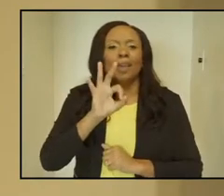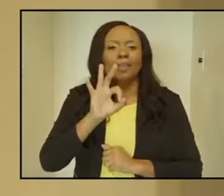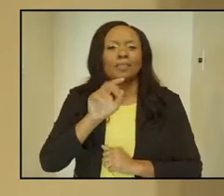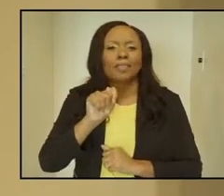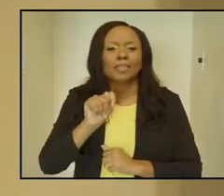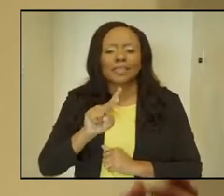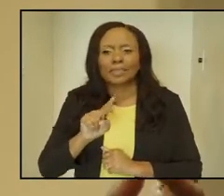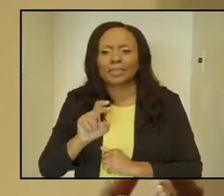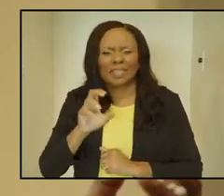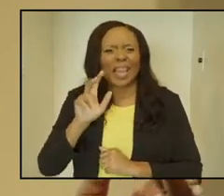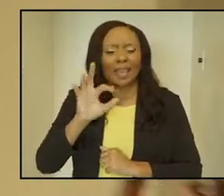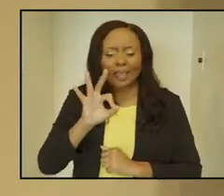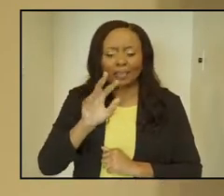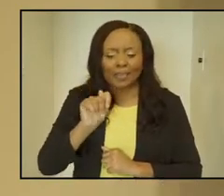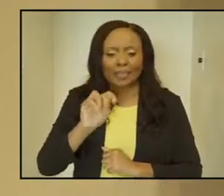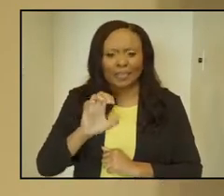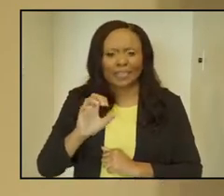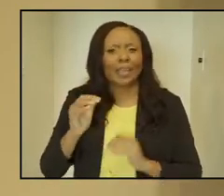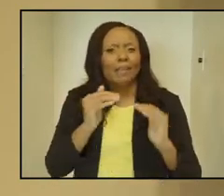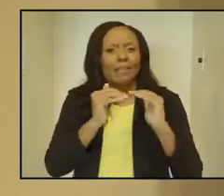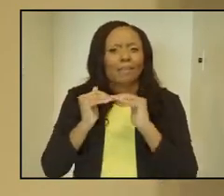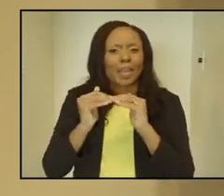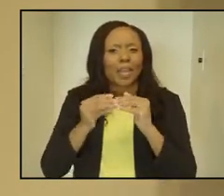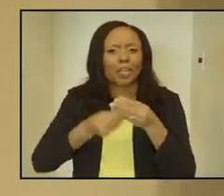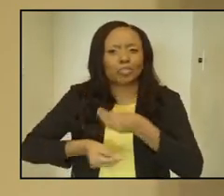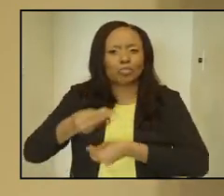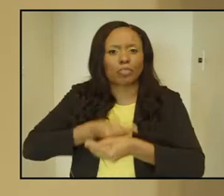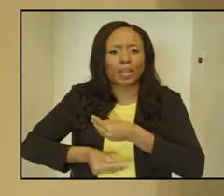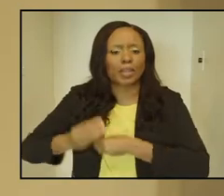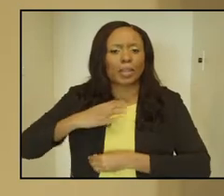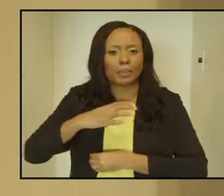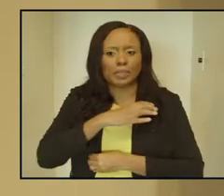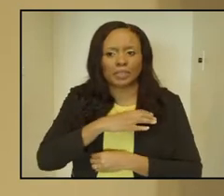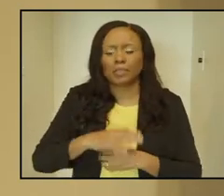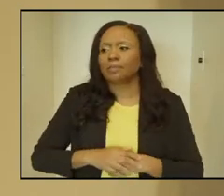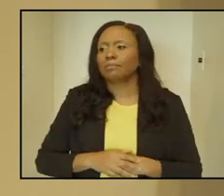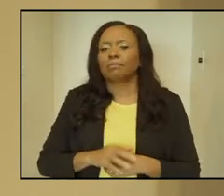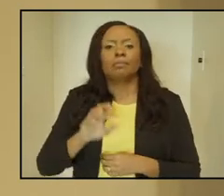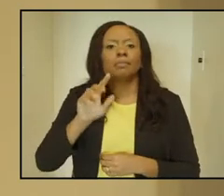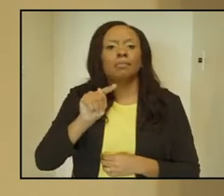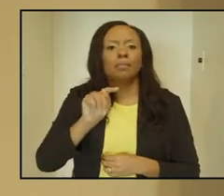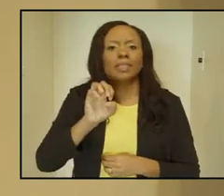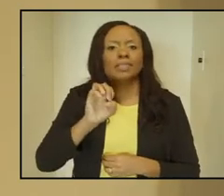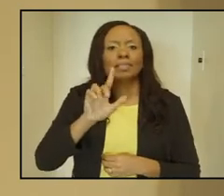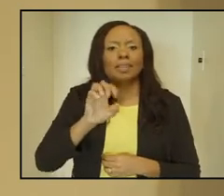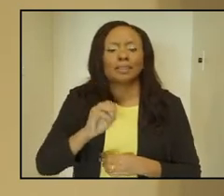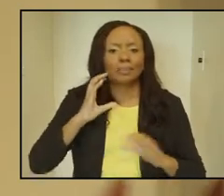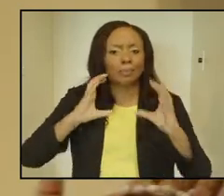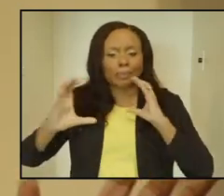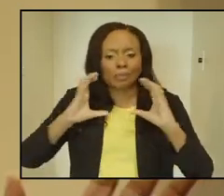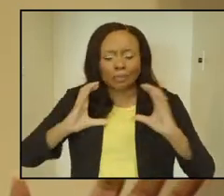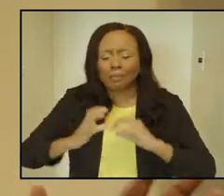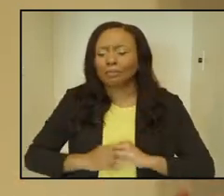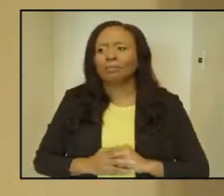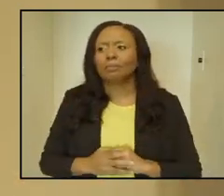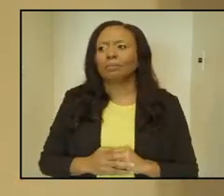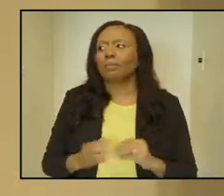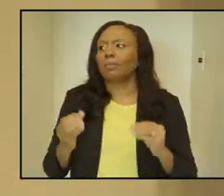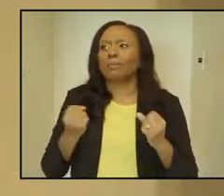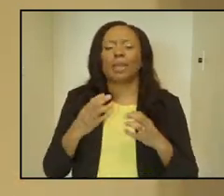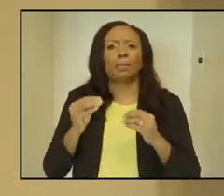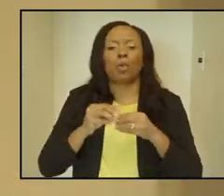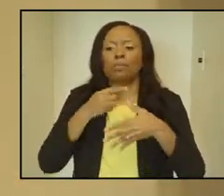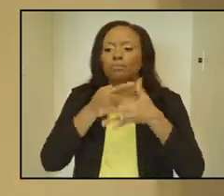consumer complaints, utilities regulation, telecommunications, and many, many more that I probably can't